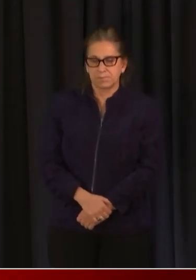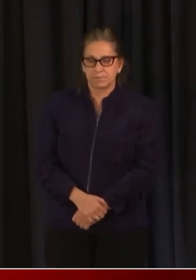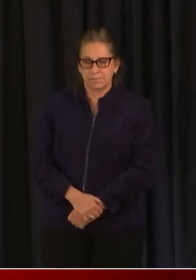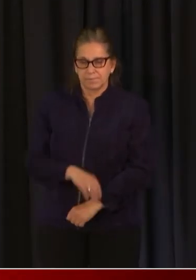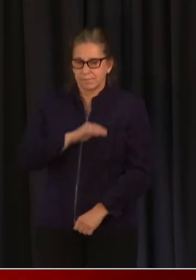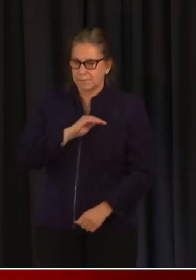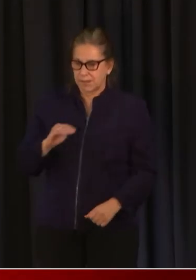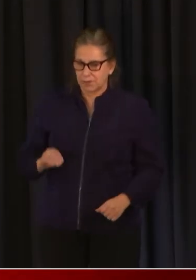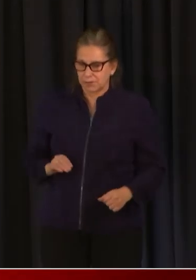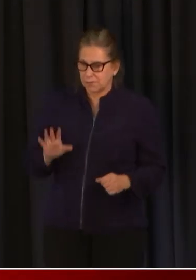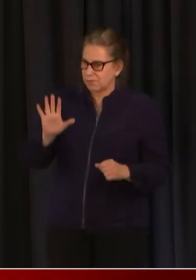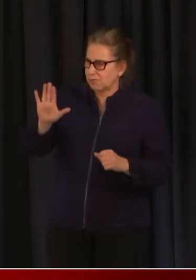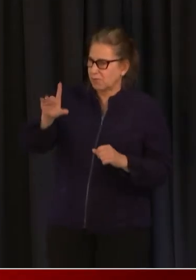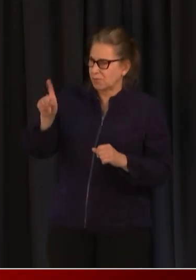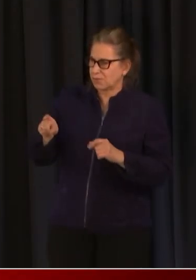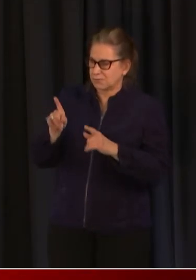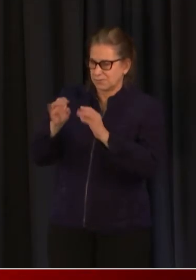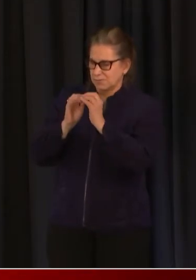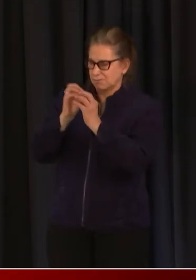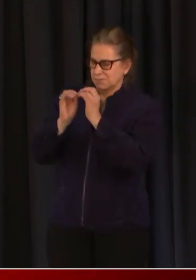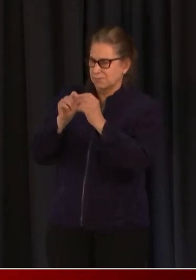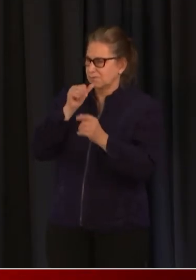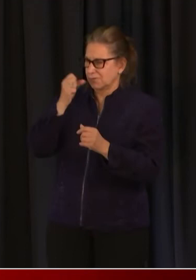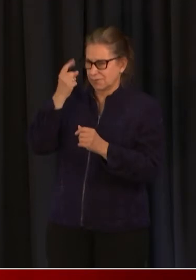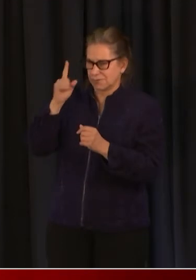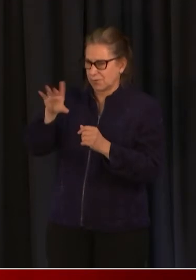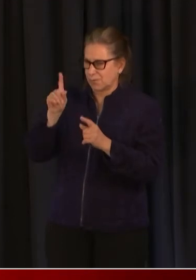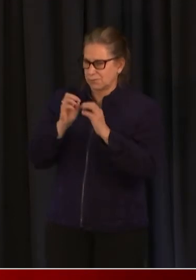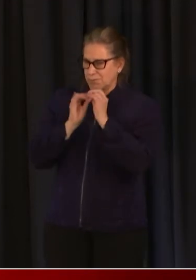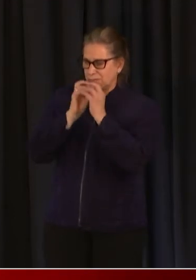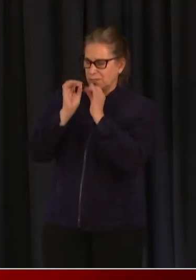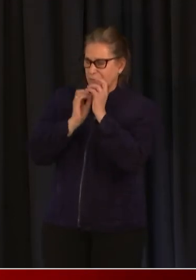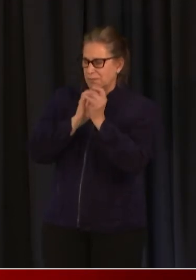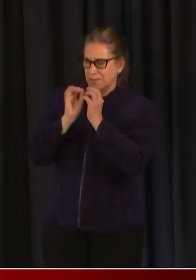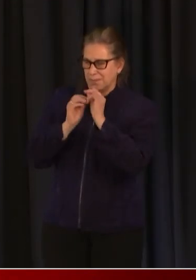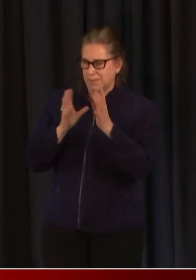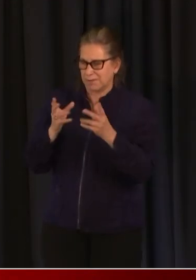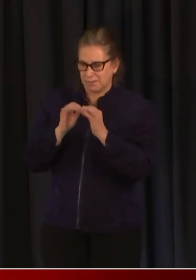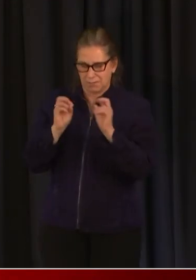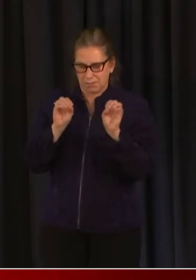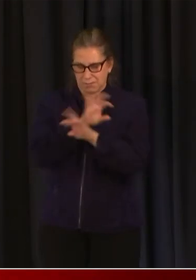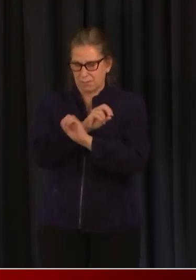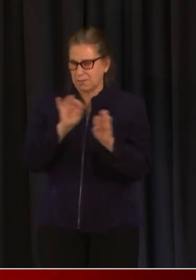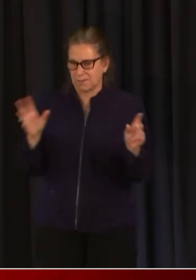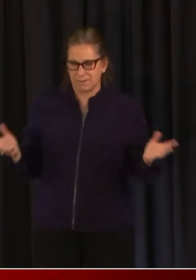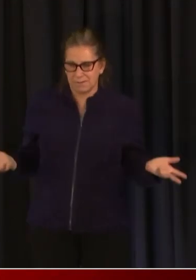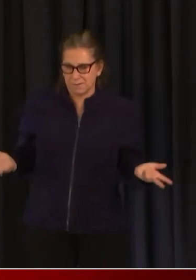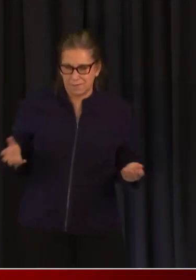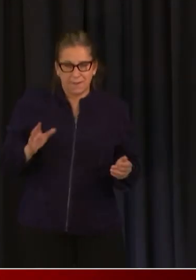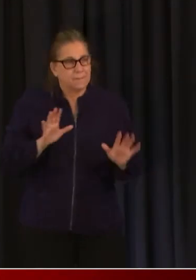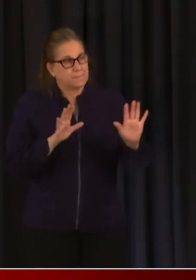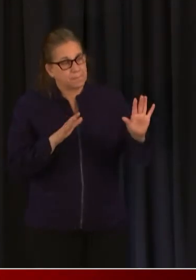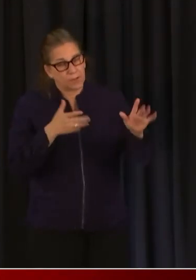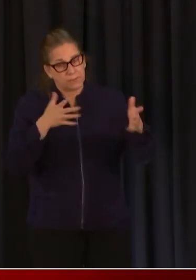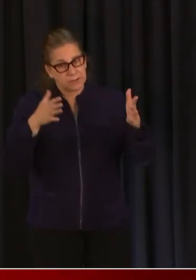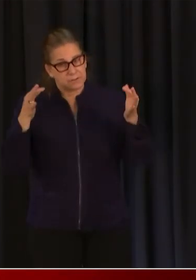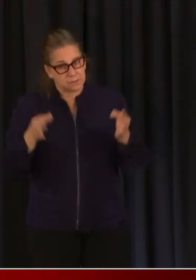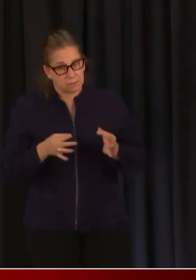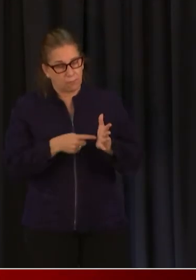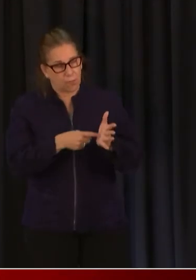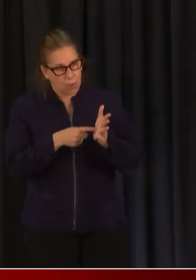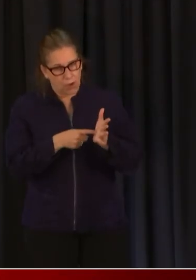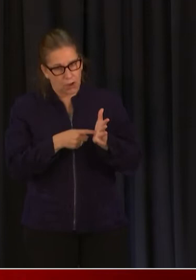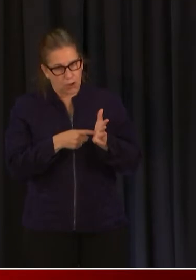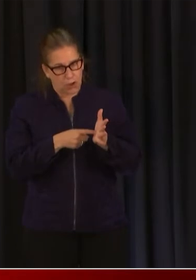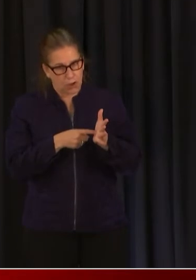I'm not sure I'm asking. Yeah, sure. Do you have a position yet on requiring